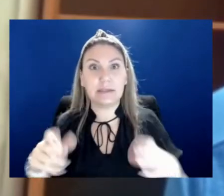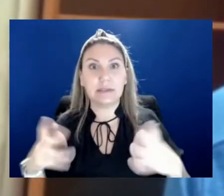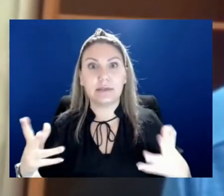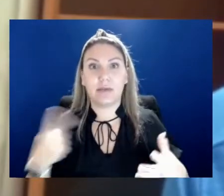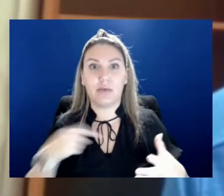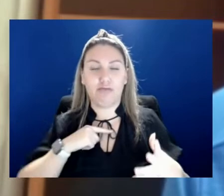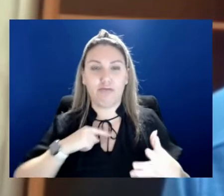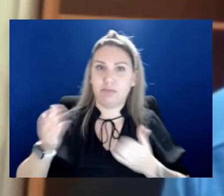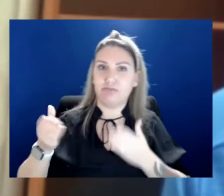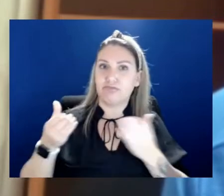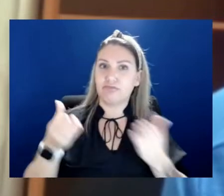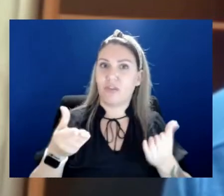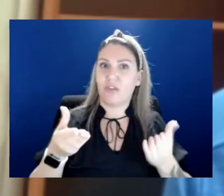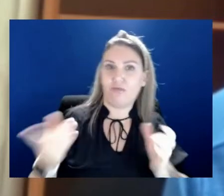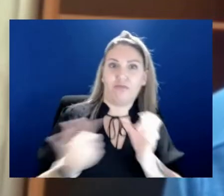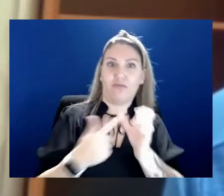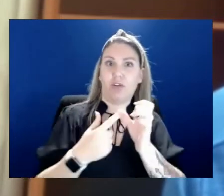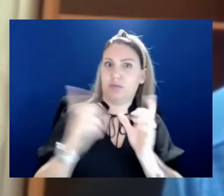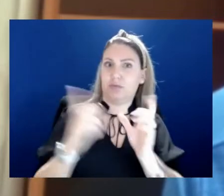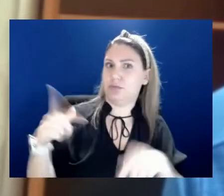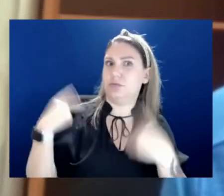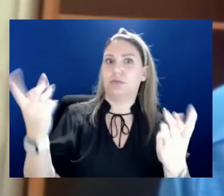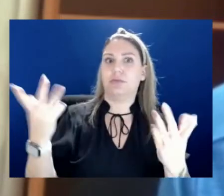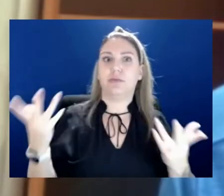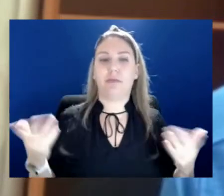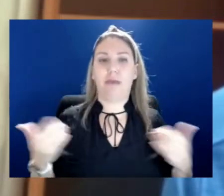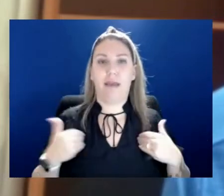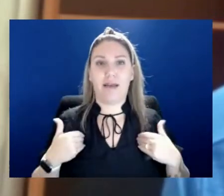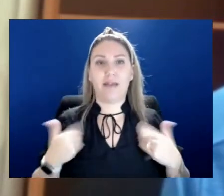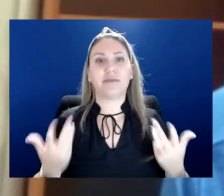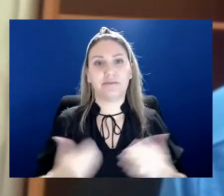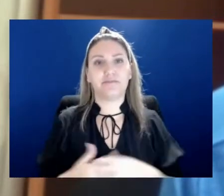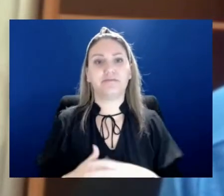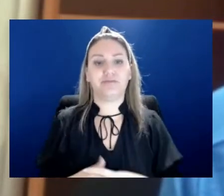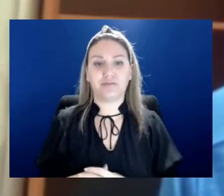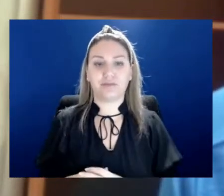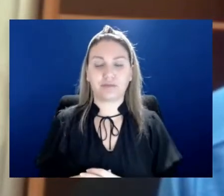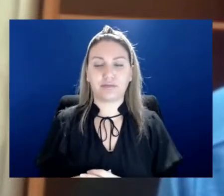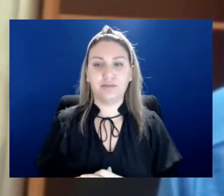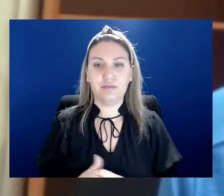first ones to them that they've had. So